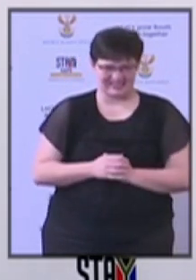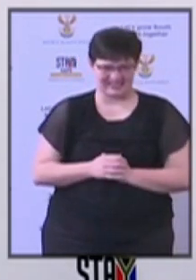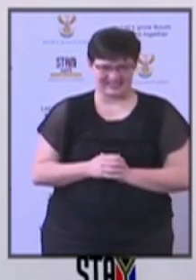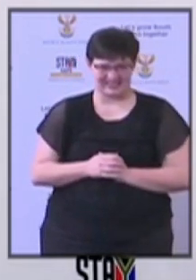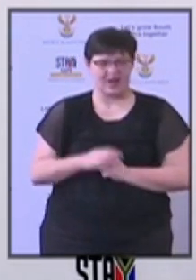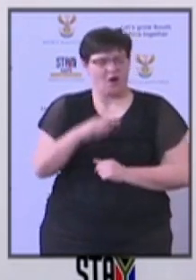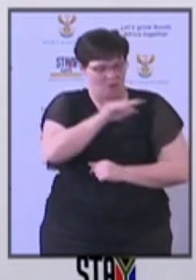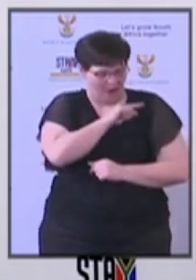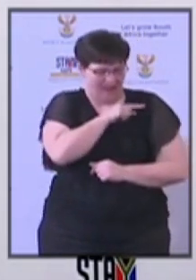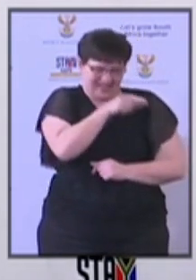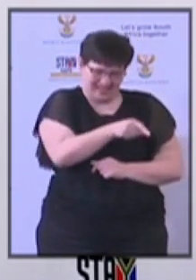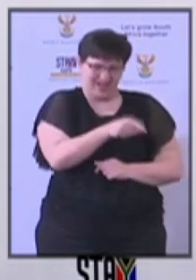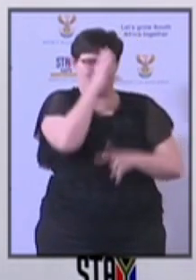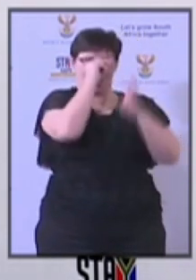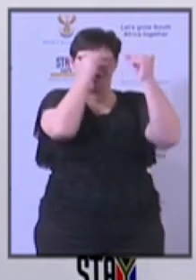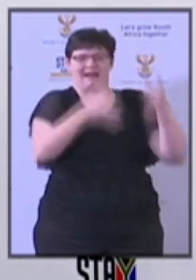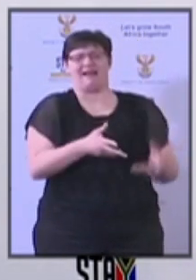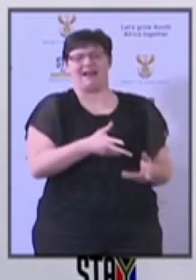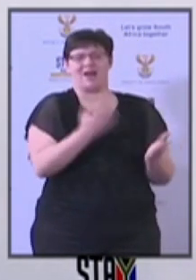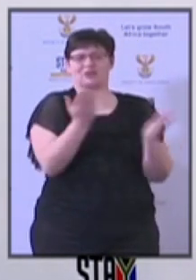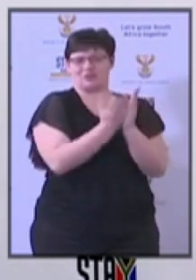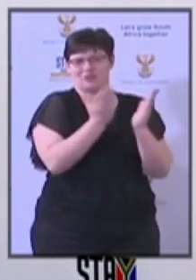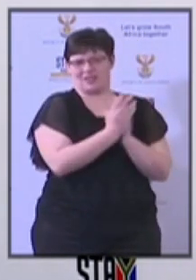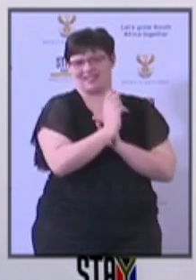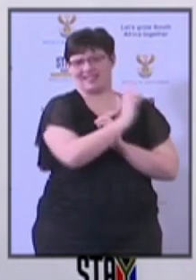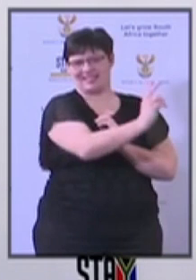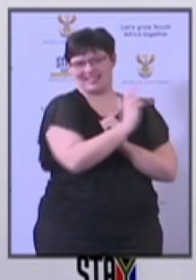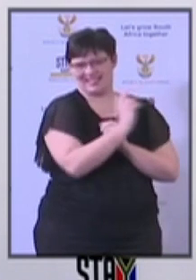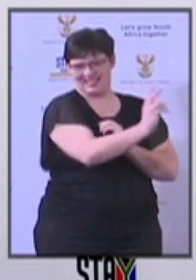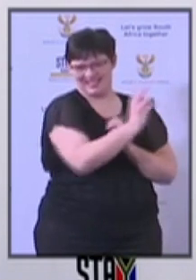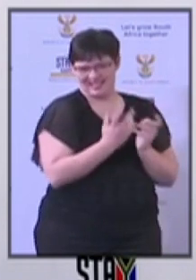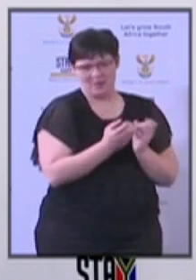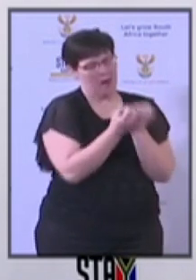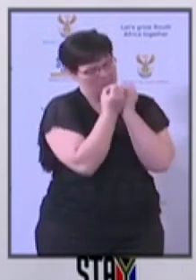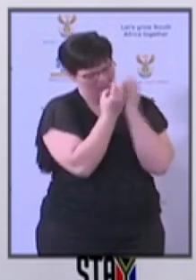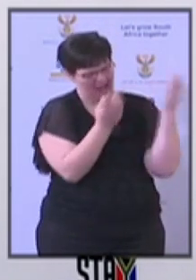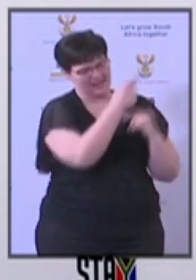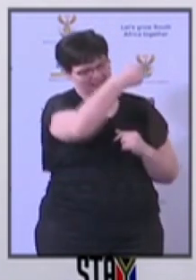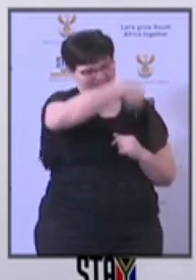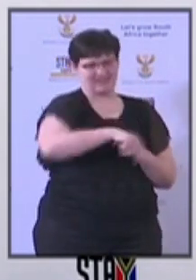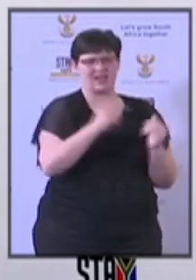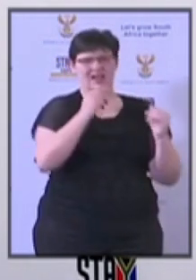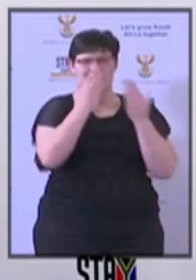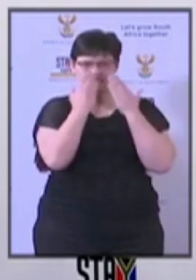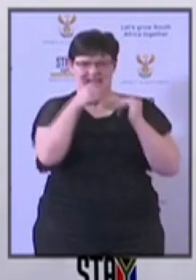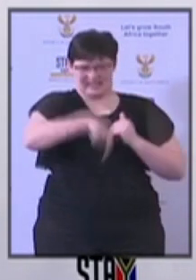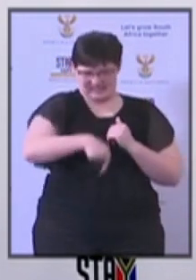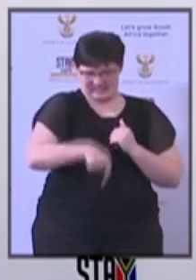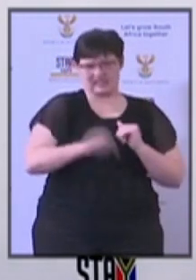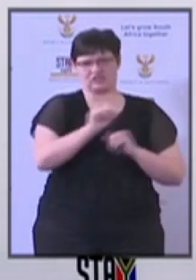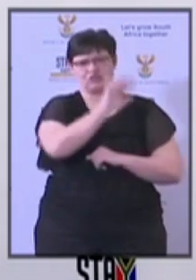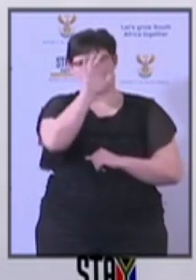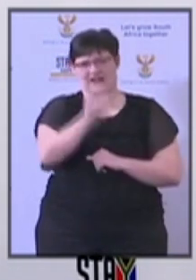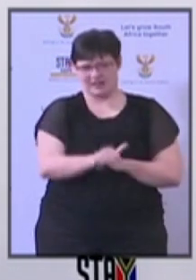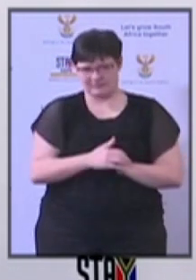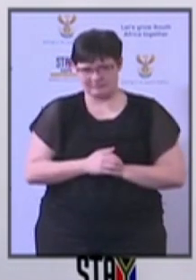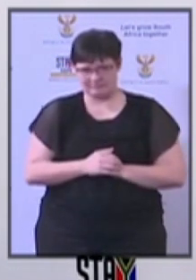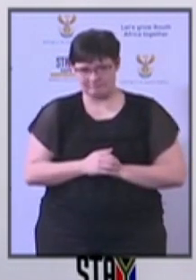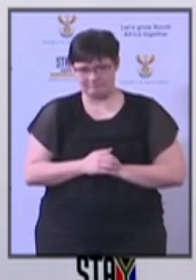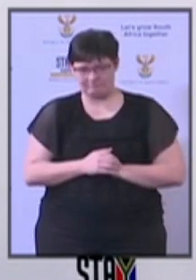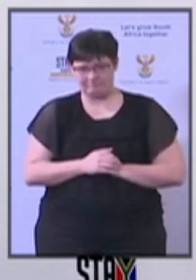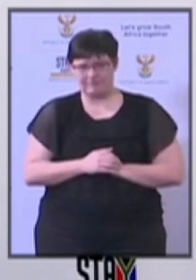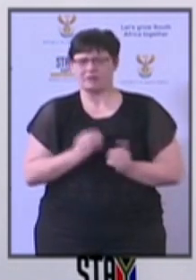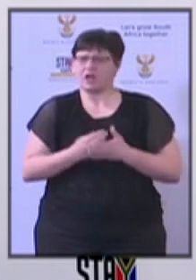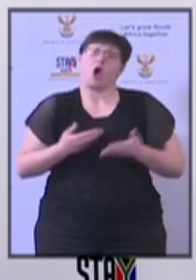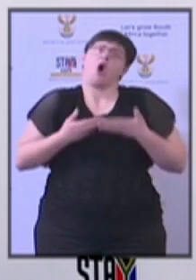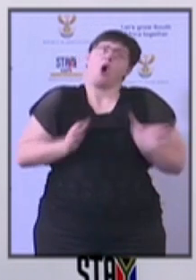what we have done for learners in Maseru, because there are many of them. So we said, instead of just saying open